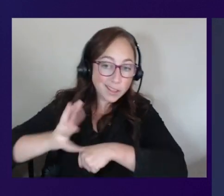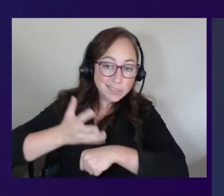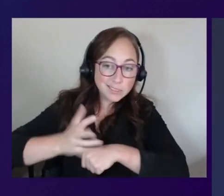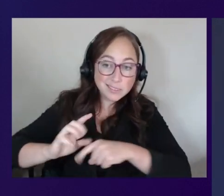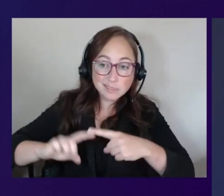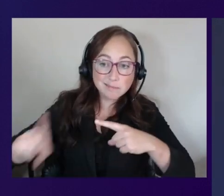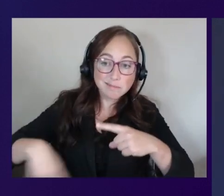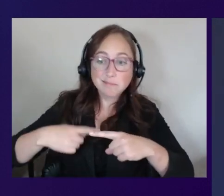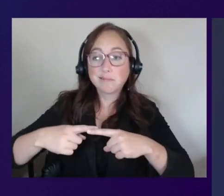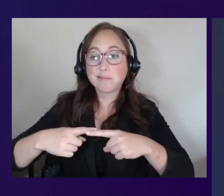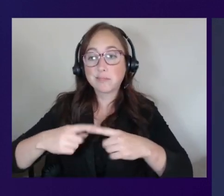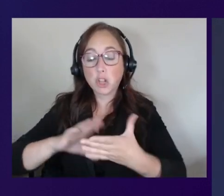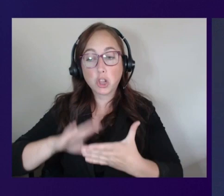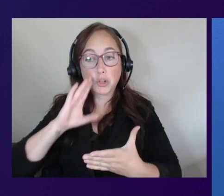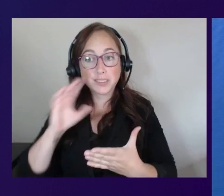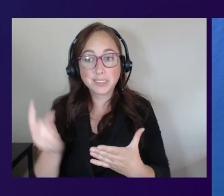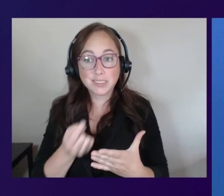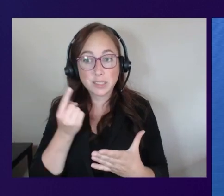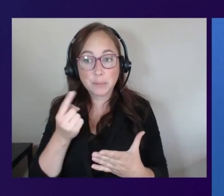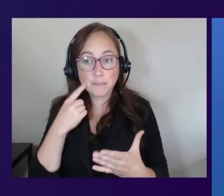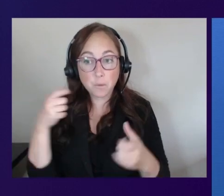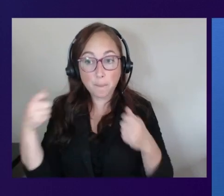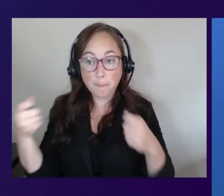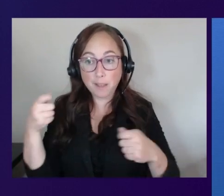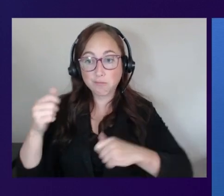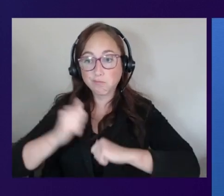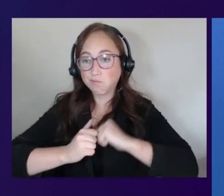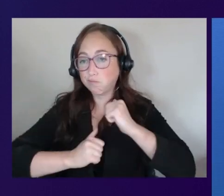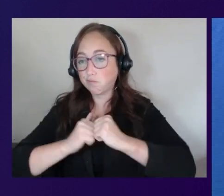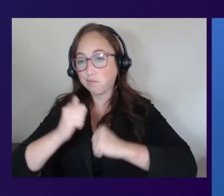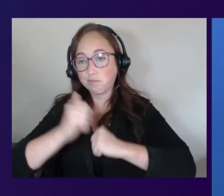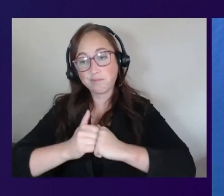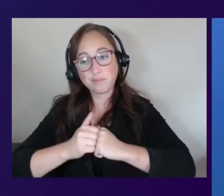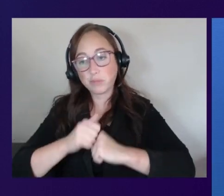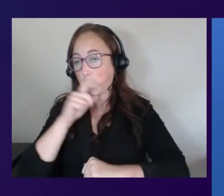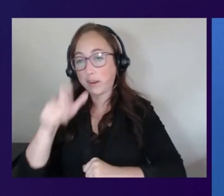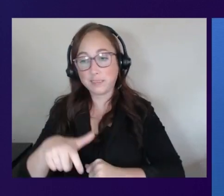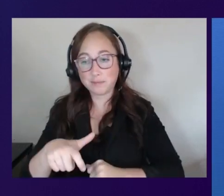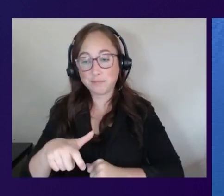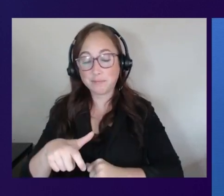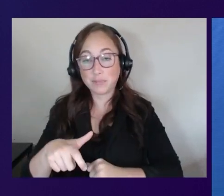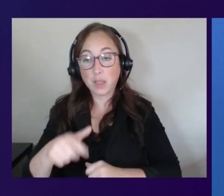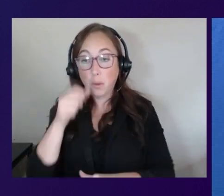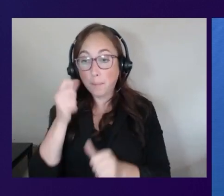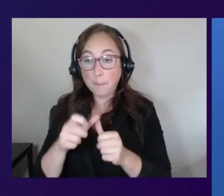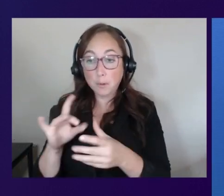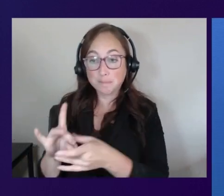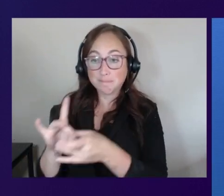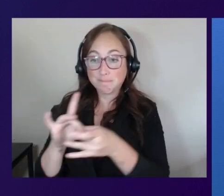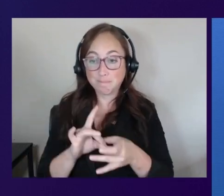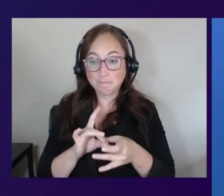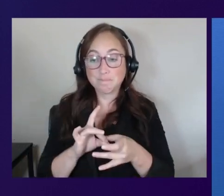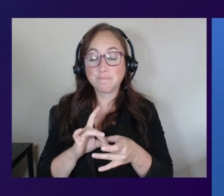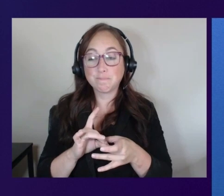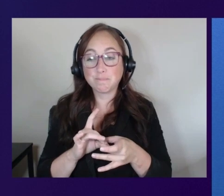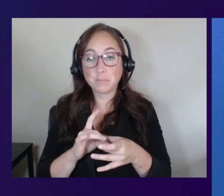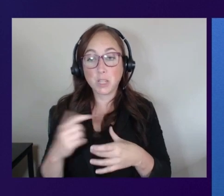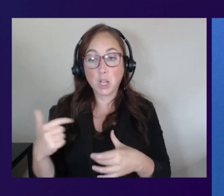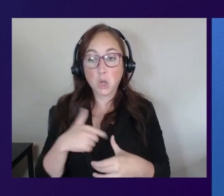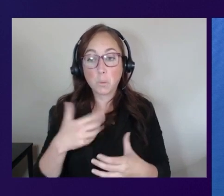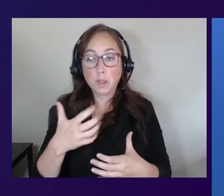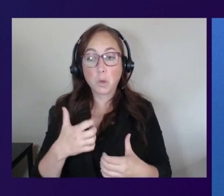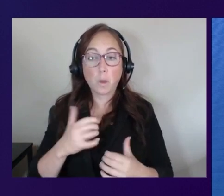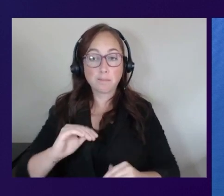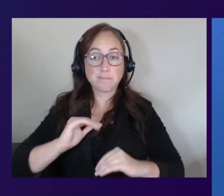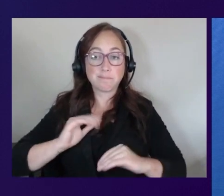something just to manage infrastructure. It goes back to, you know, what Hassan was saying about, you know, we want to be where customers are to help them in